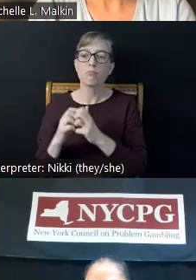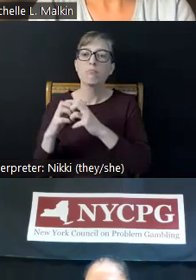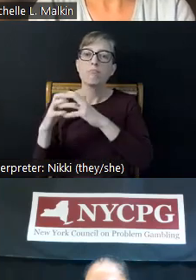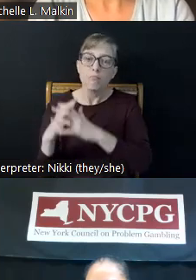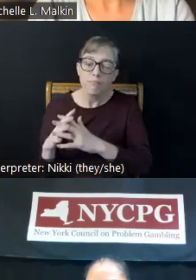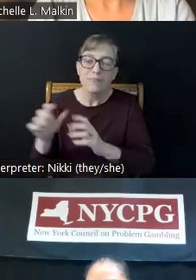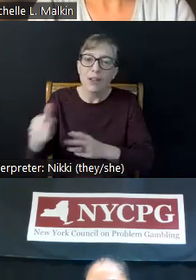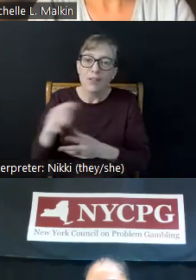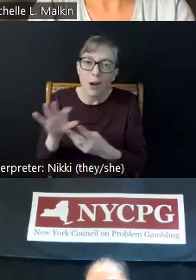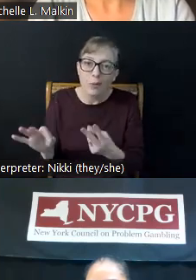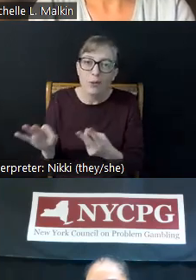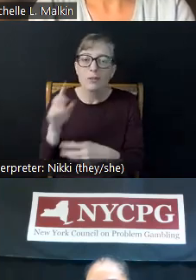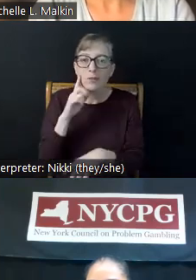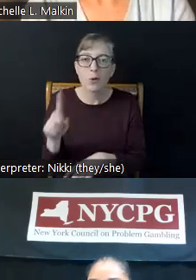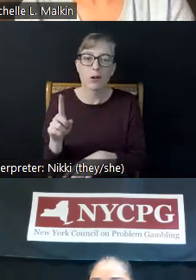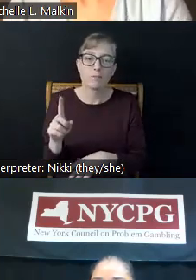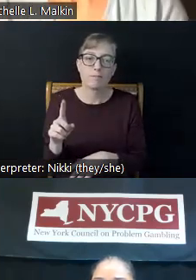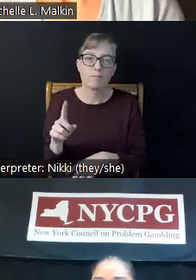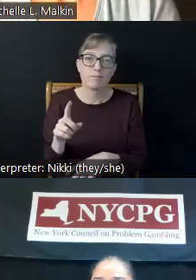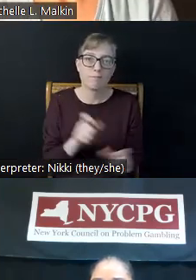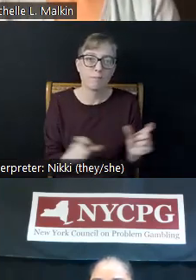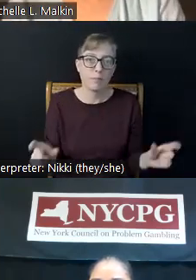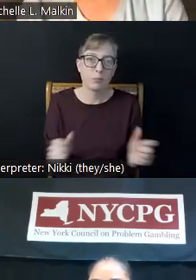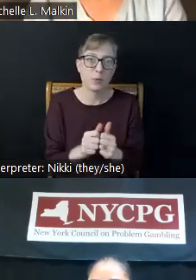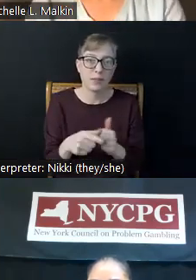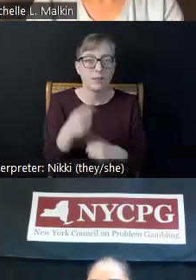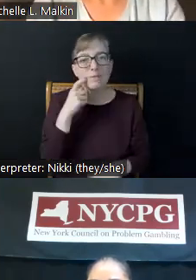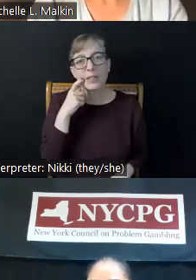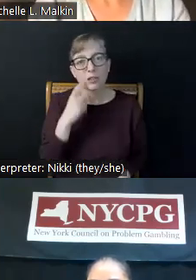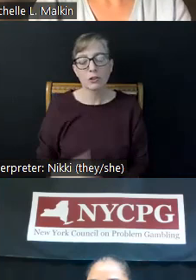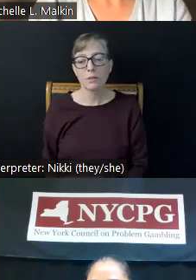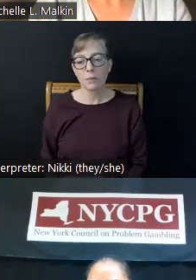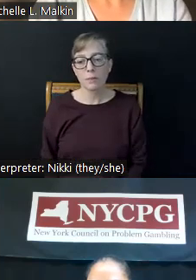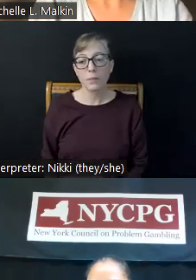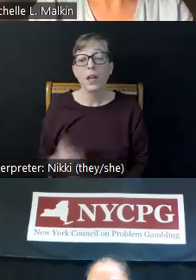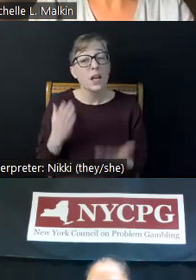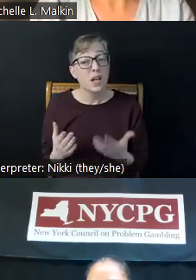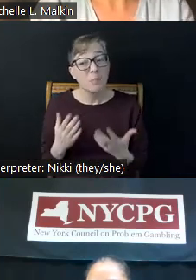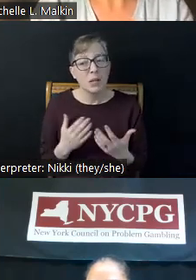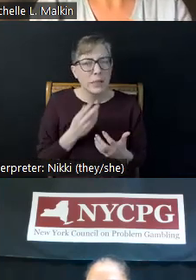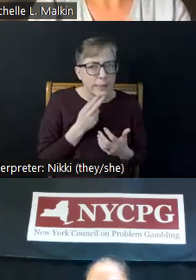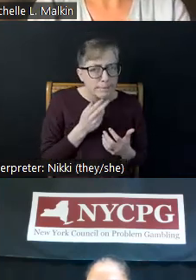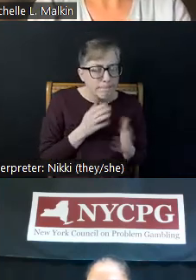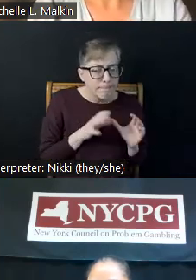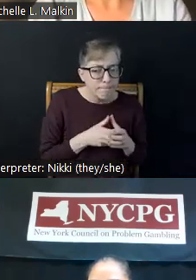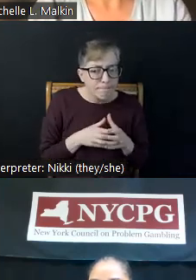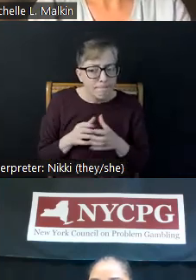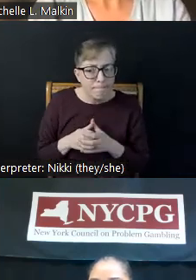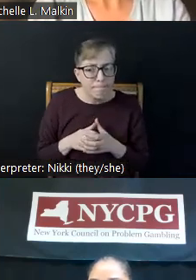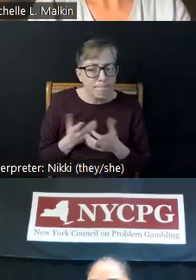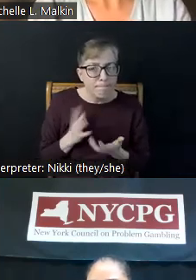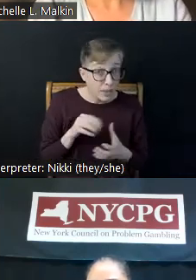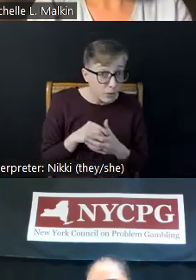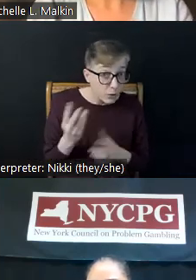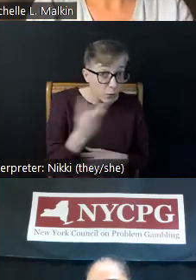alternative therapeutic programs. And there may be some smaller jurisdictions, including in Western New York, as I mentioned,